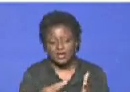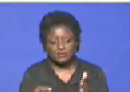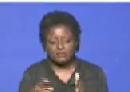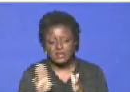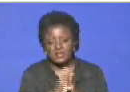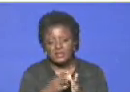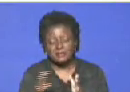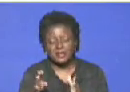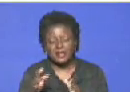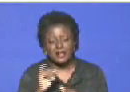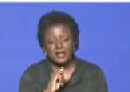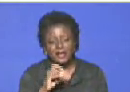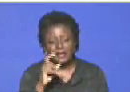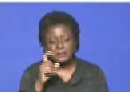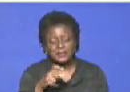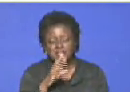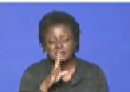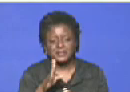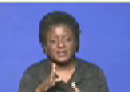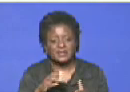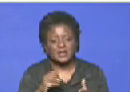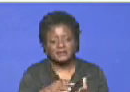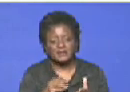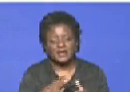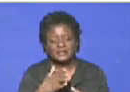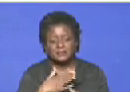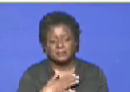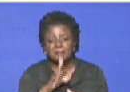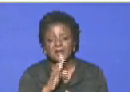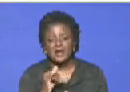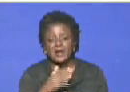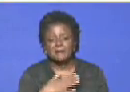I have to be advised by my team, though.